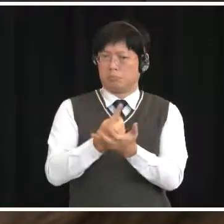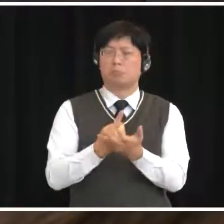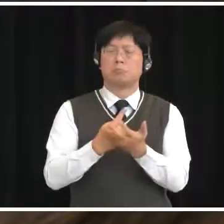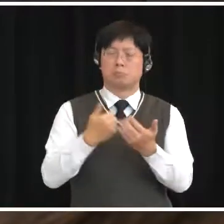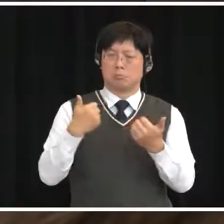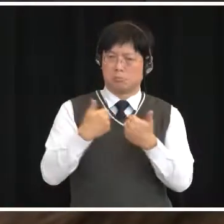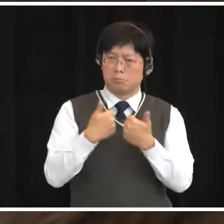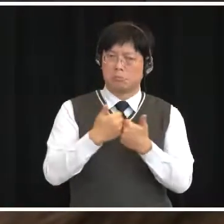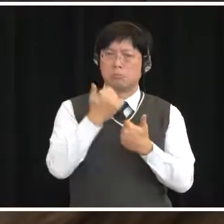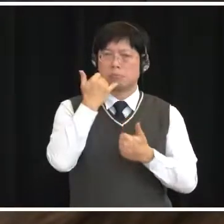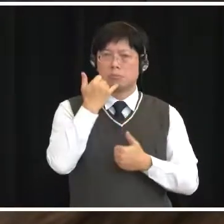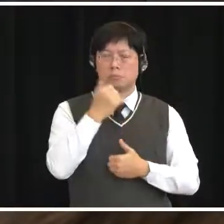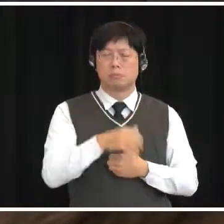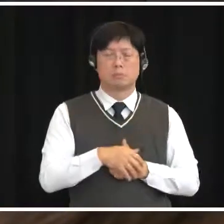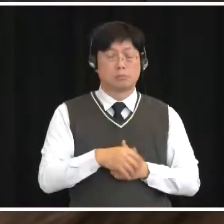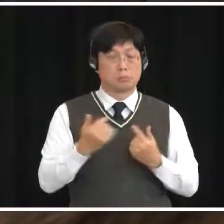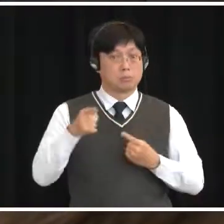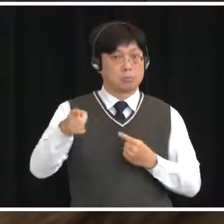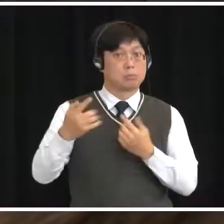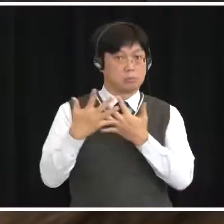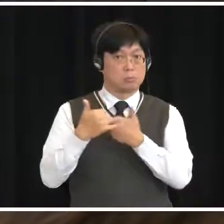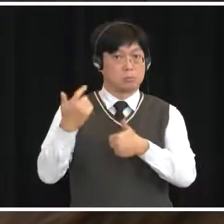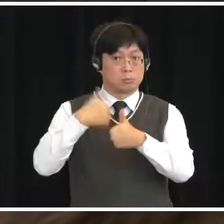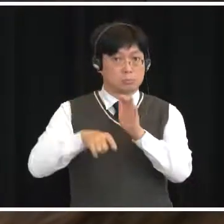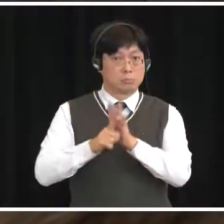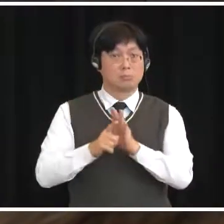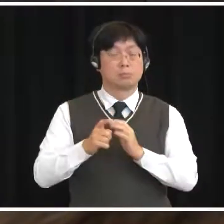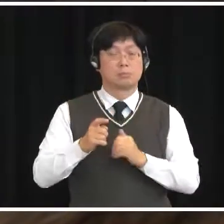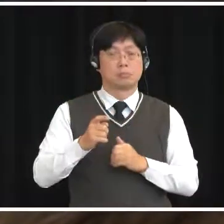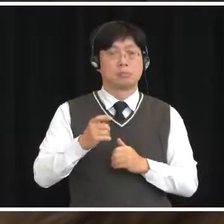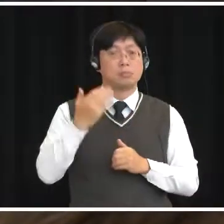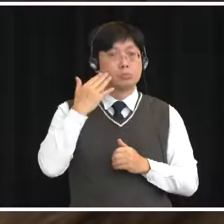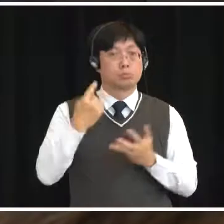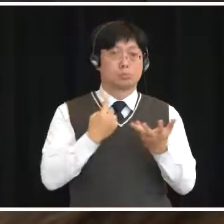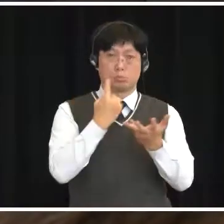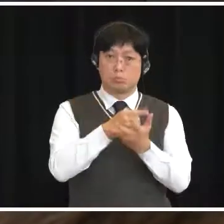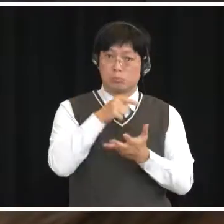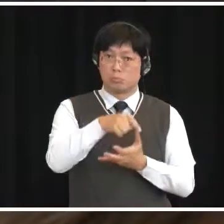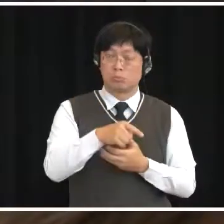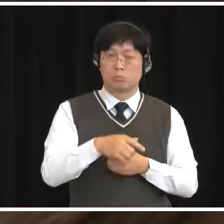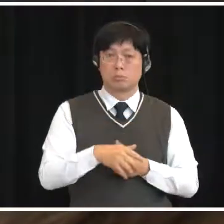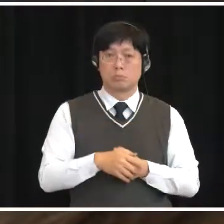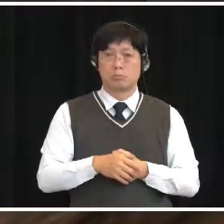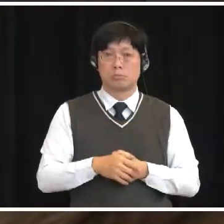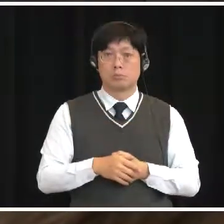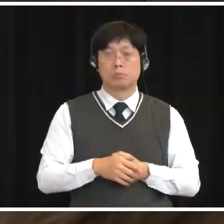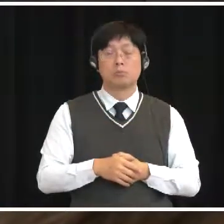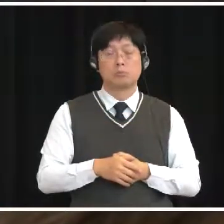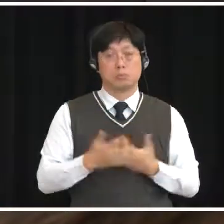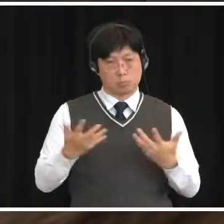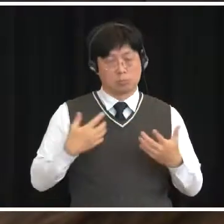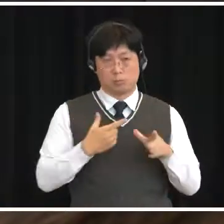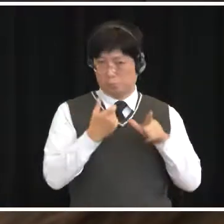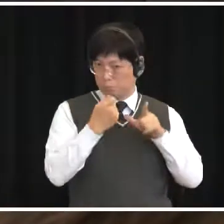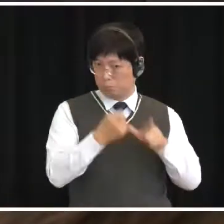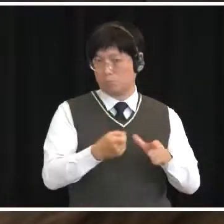in the curriculum meetings, students can join as well.